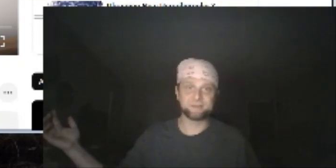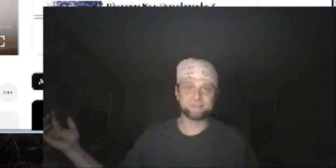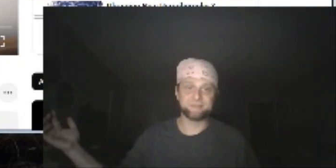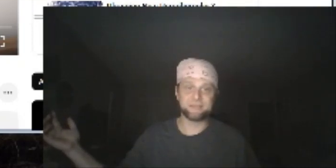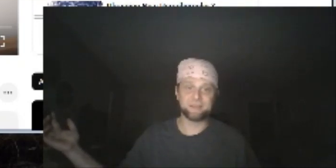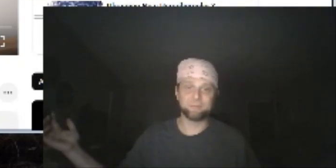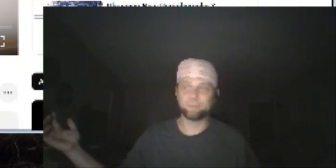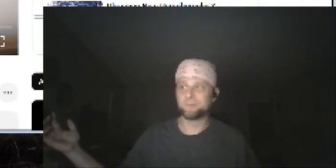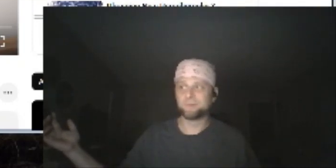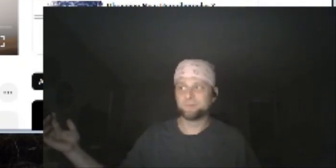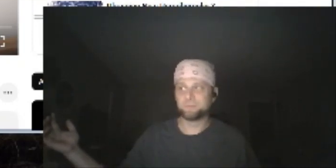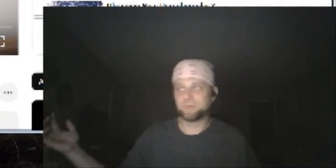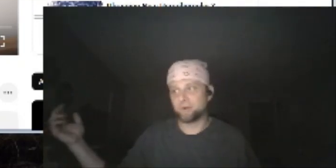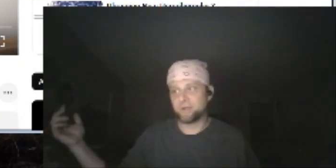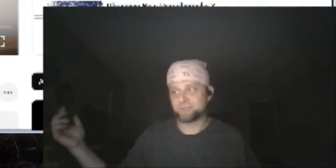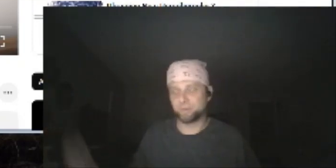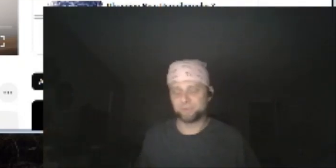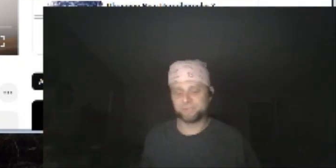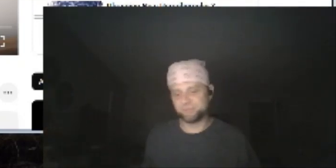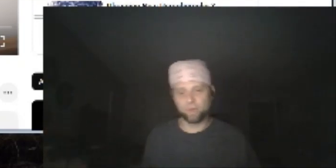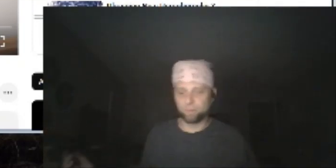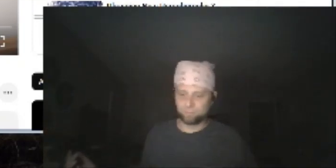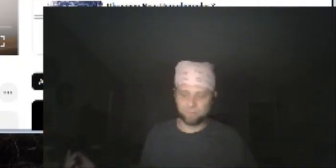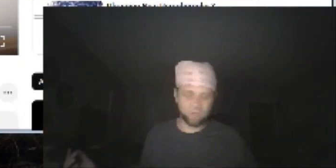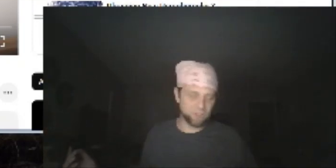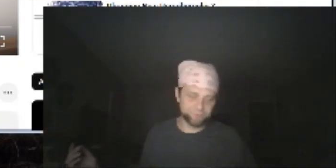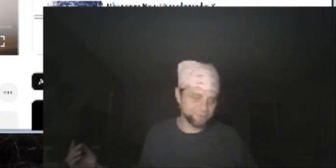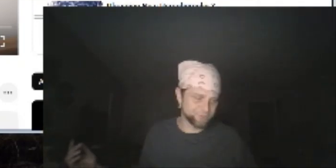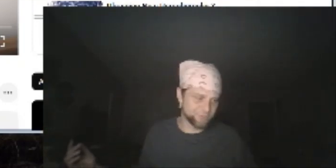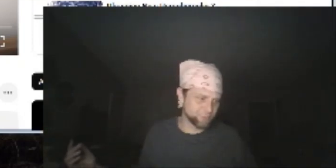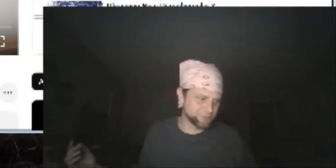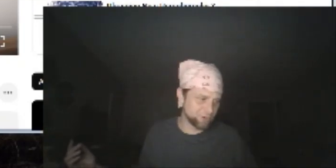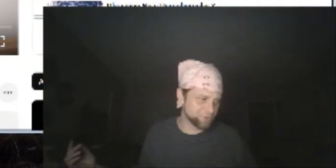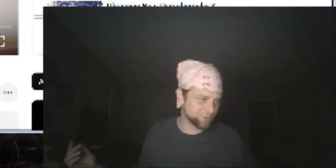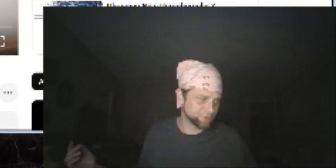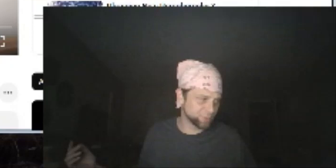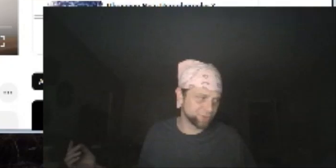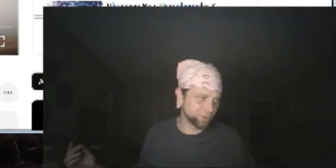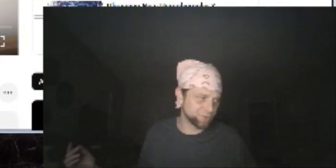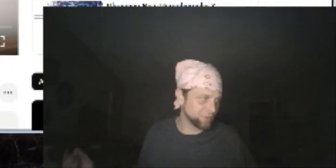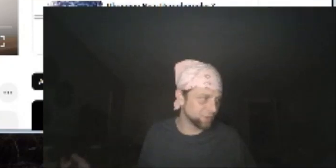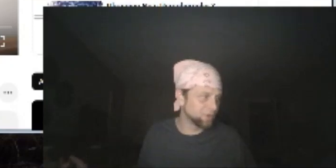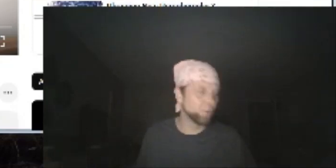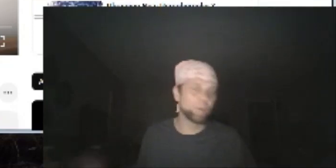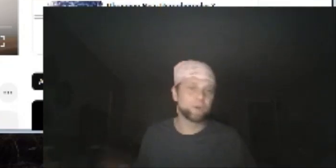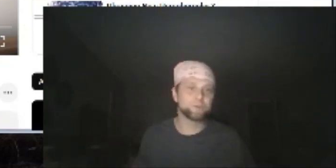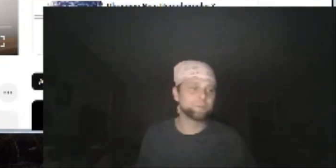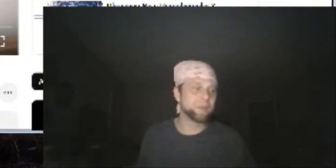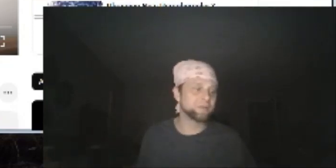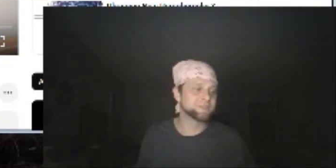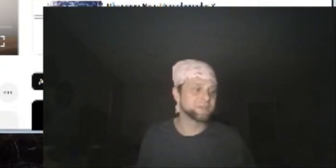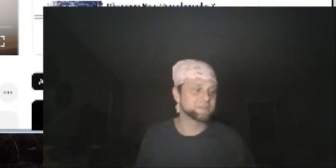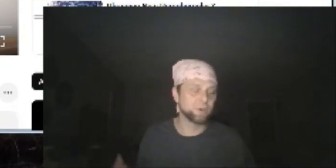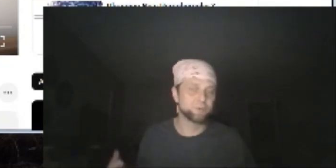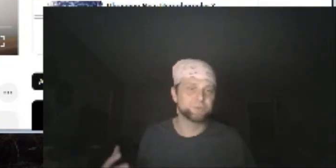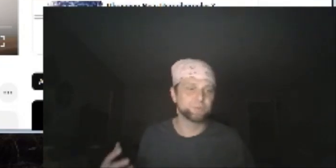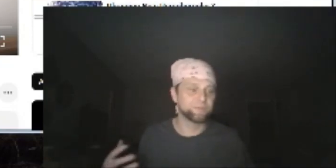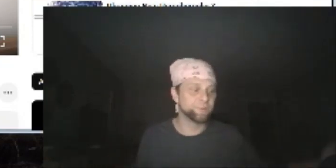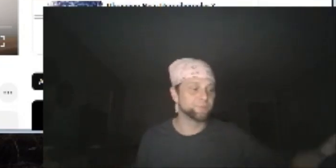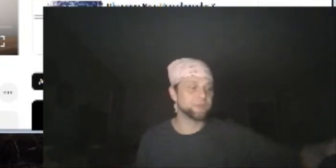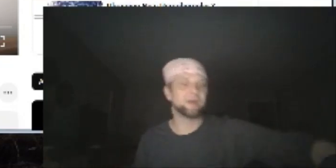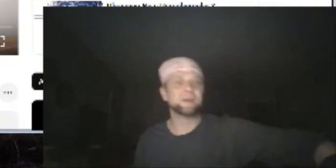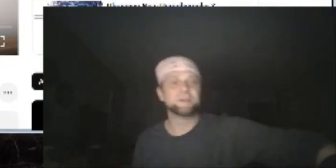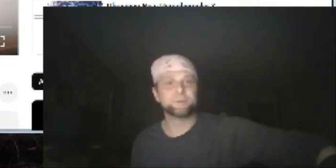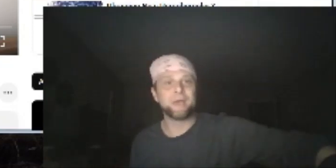attacked us, and the international community says, nope, Israel says it was a terrorist cell, so it's a terrorist cell. Where do the Palestinians go to